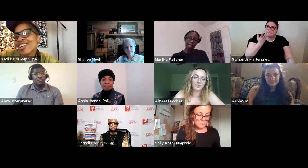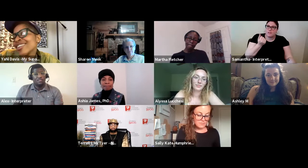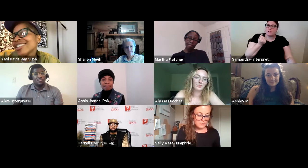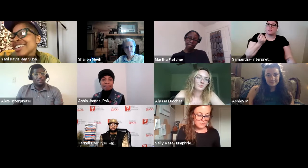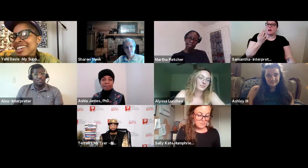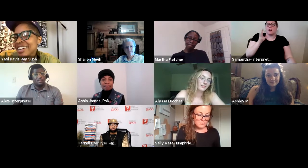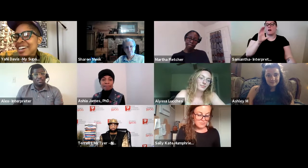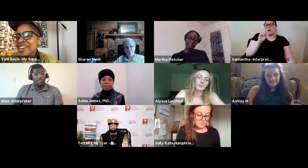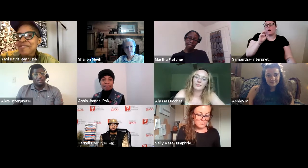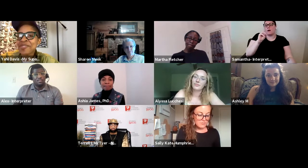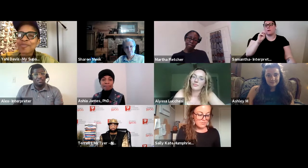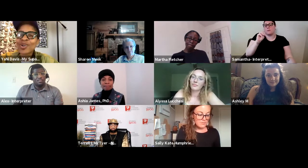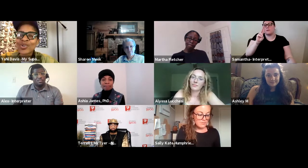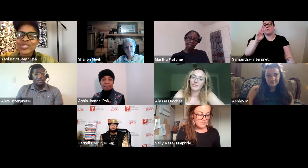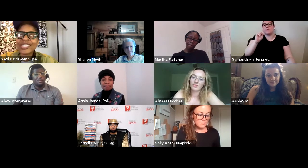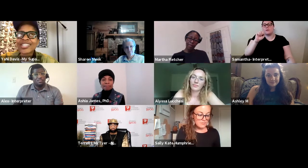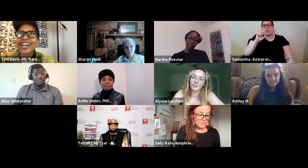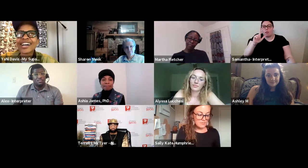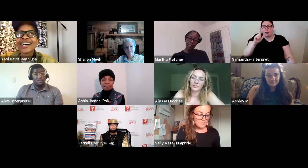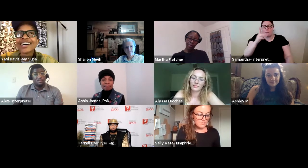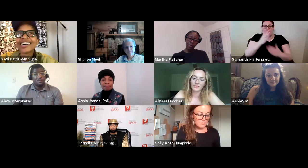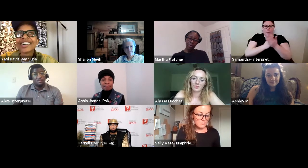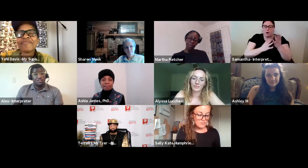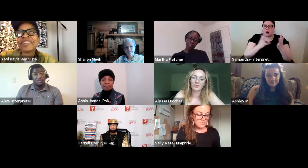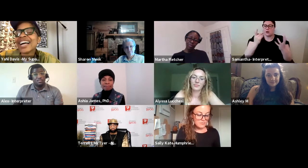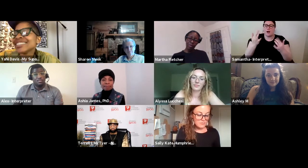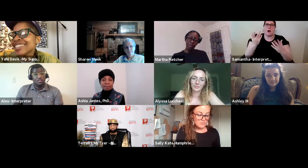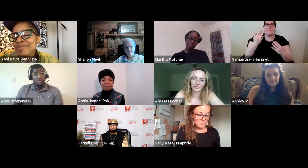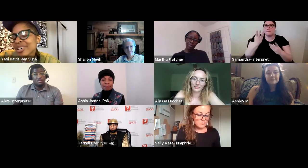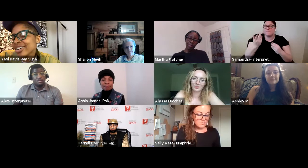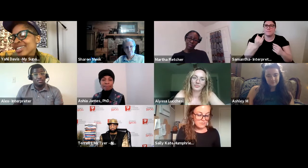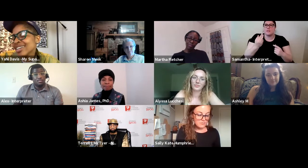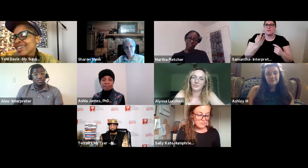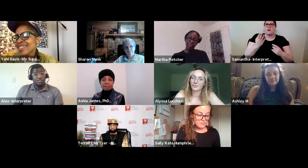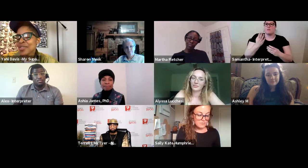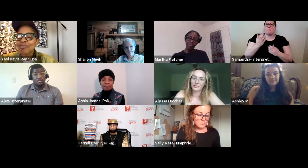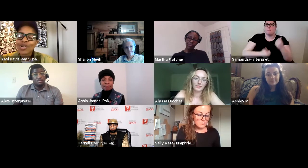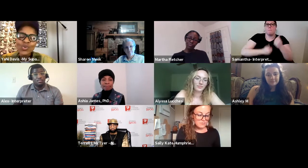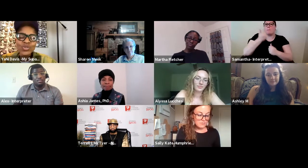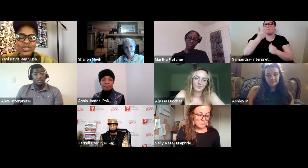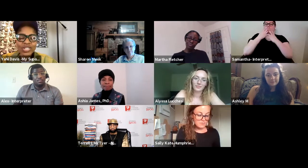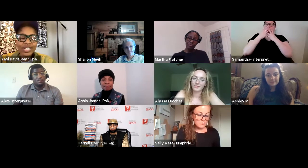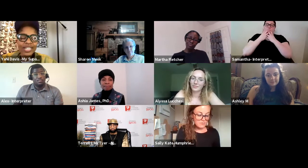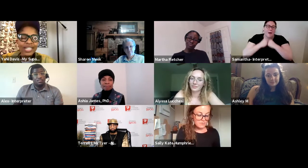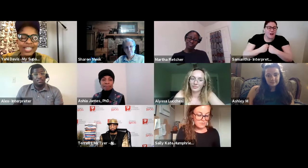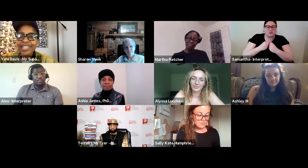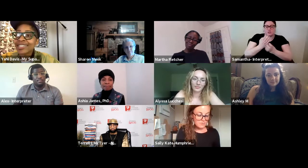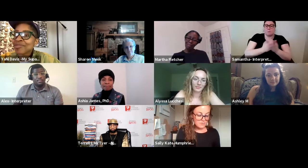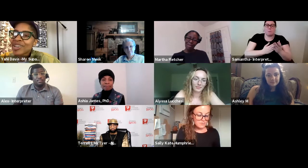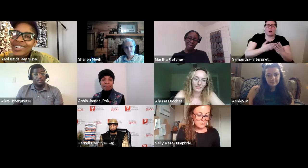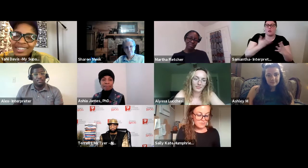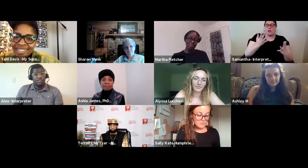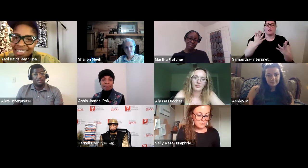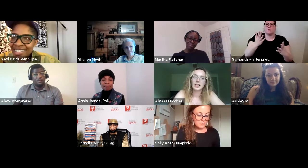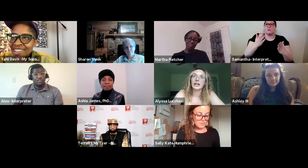communal part? The most compassionate part, the most